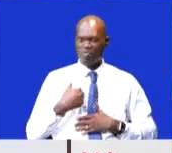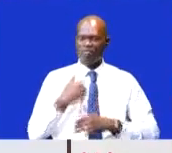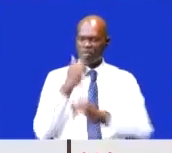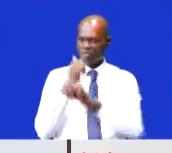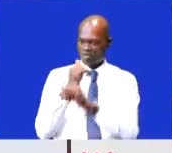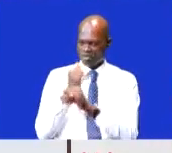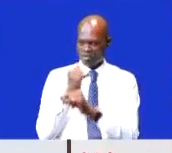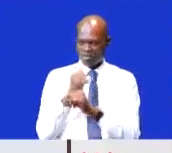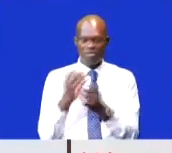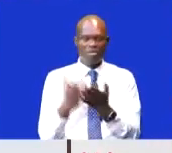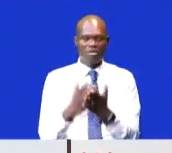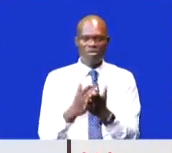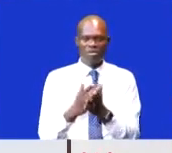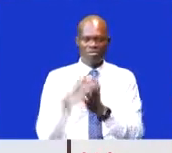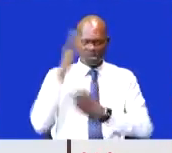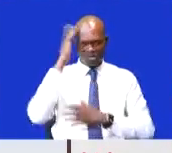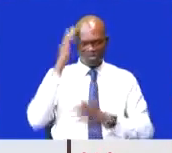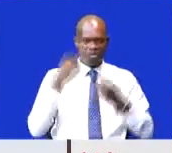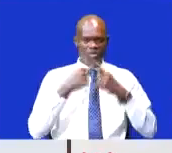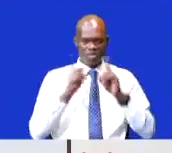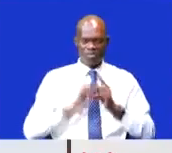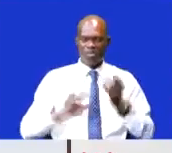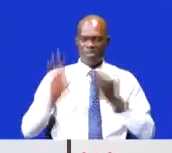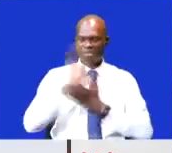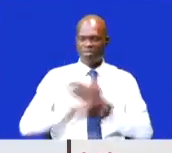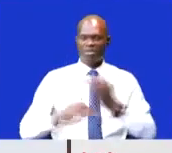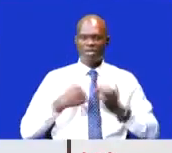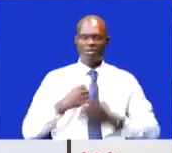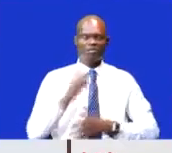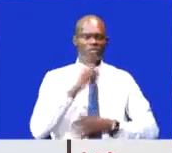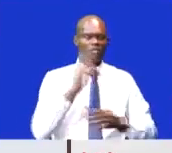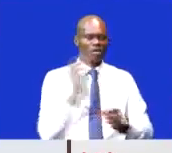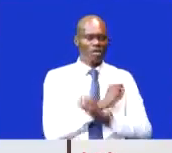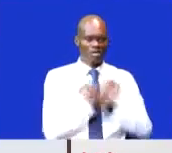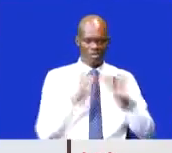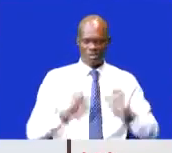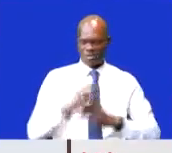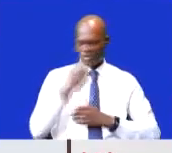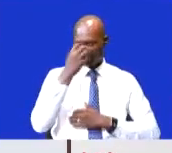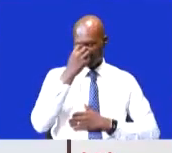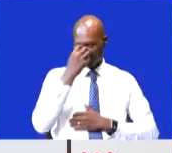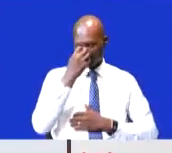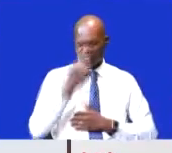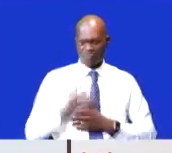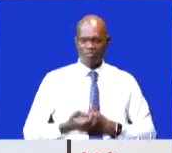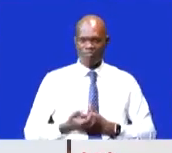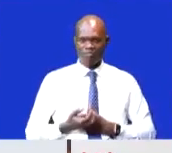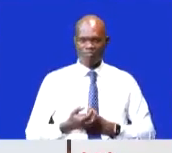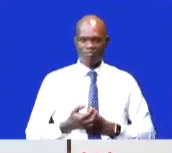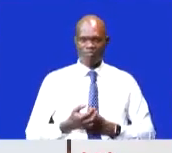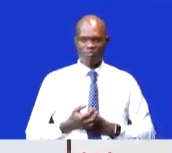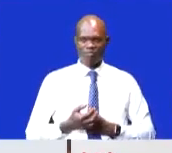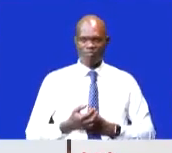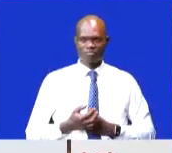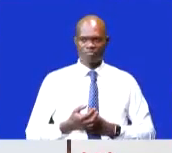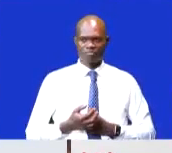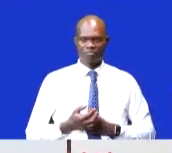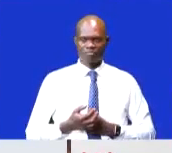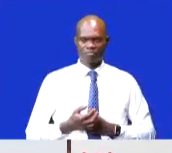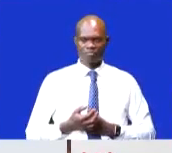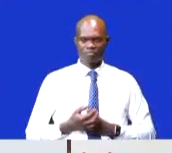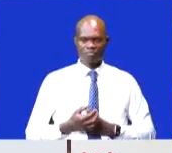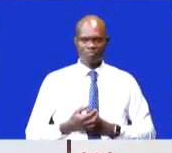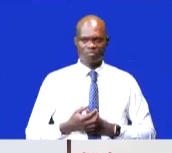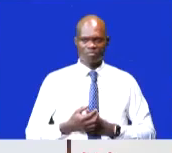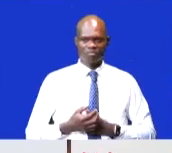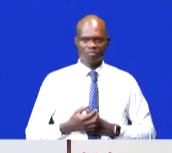yenu mtatekeleza. But this country has one president, William Samoei Ruto. Na kulia vitu